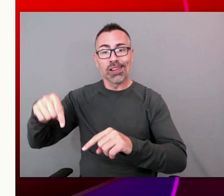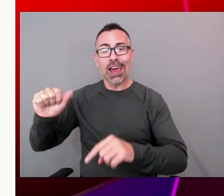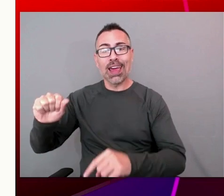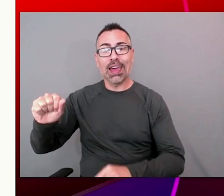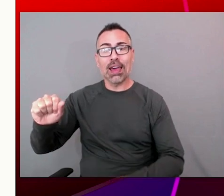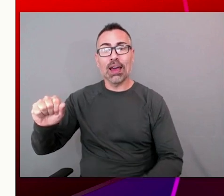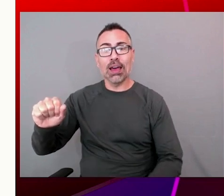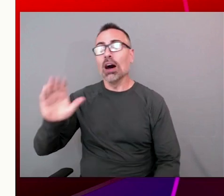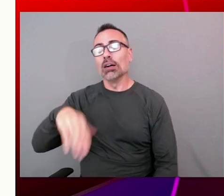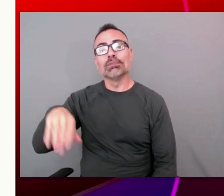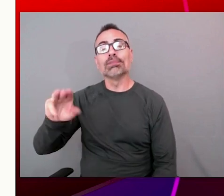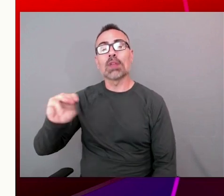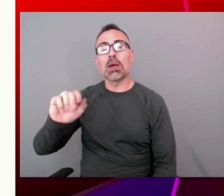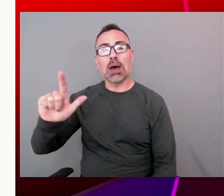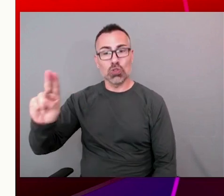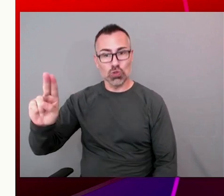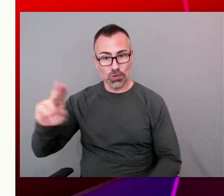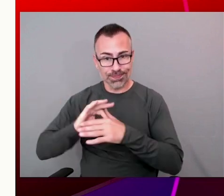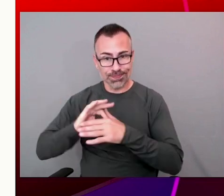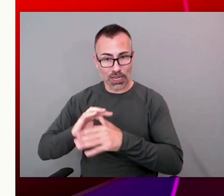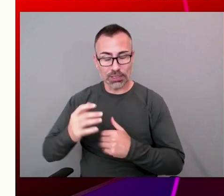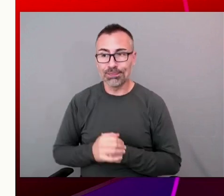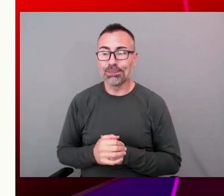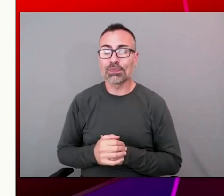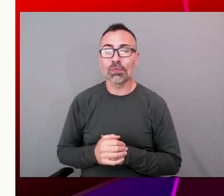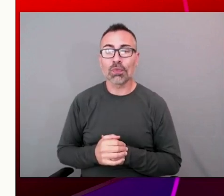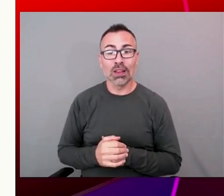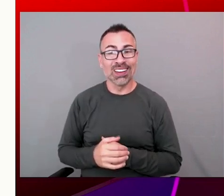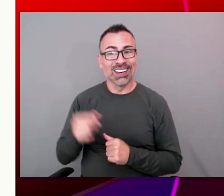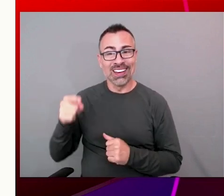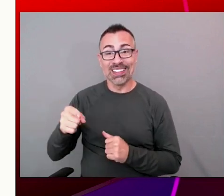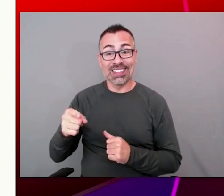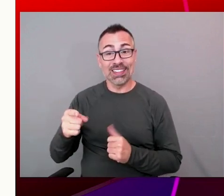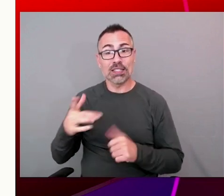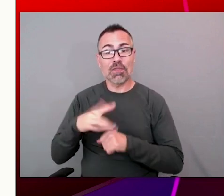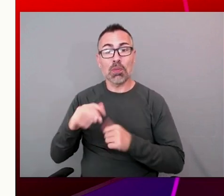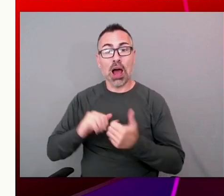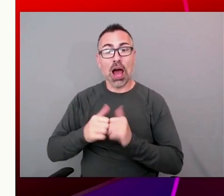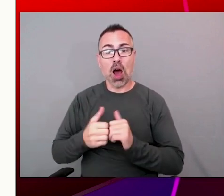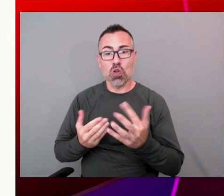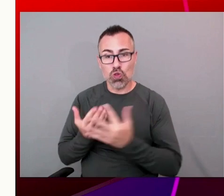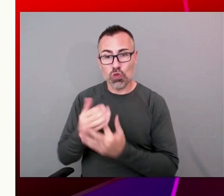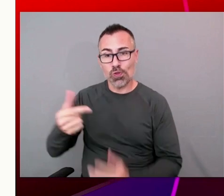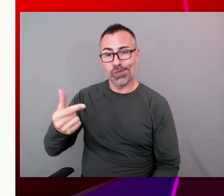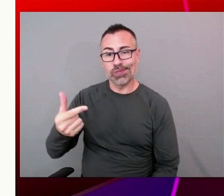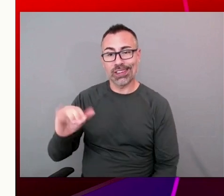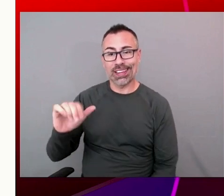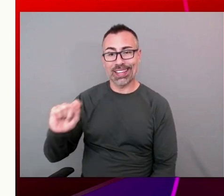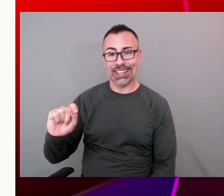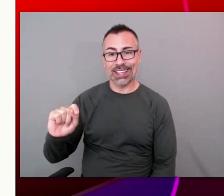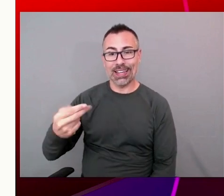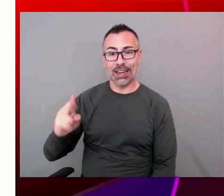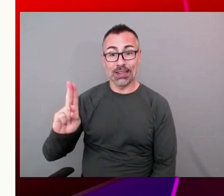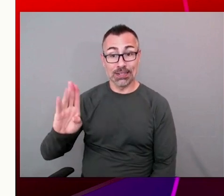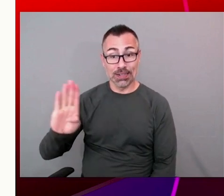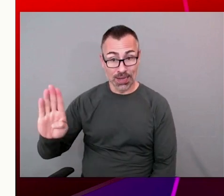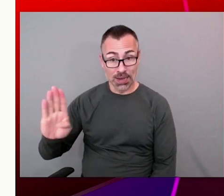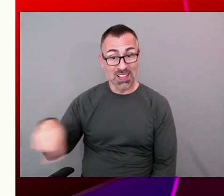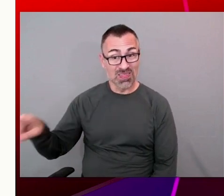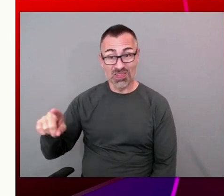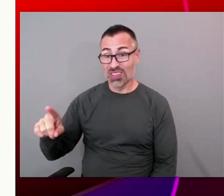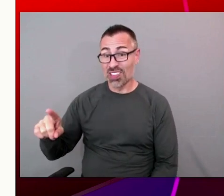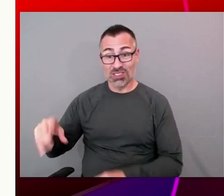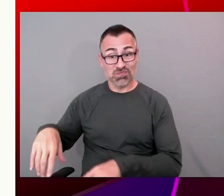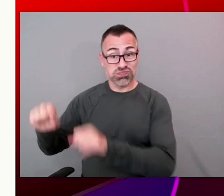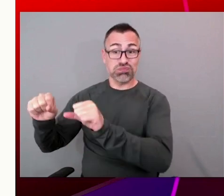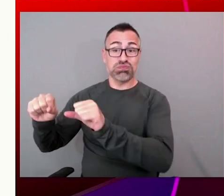Using MLU content that we have available on GitHub. They just took it and ran with it. Right. They also just